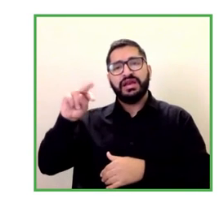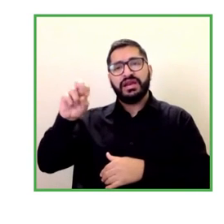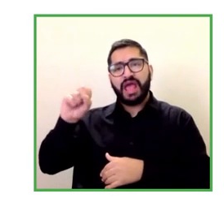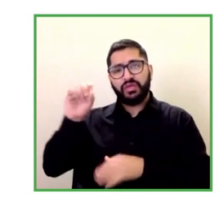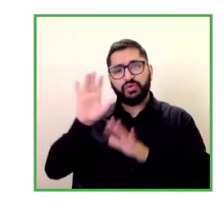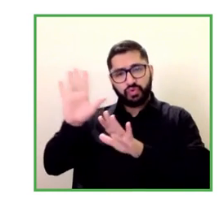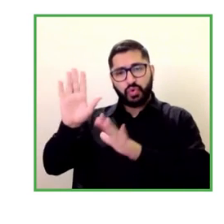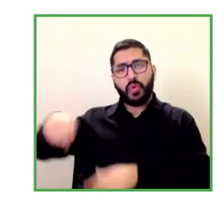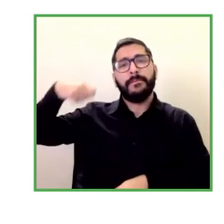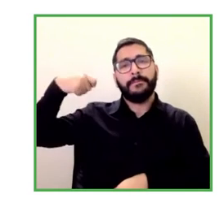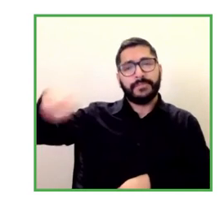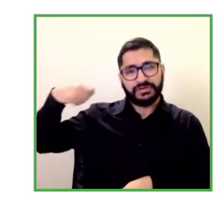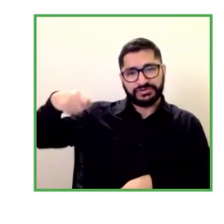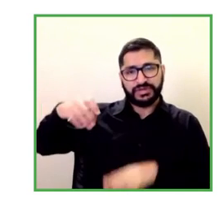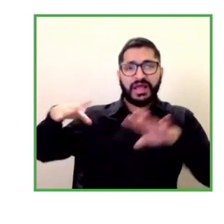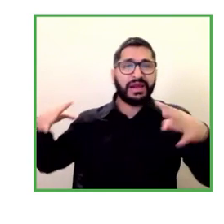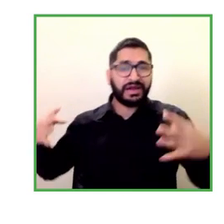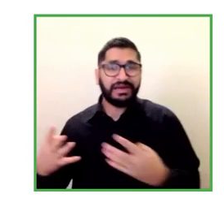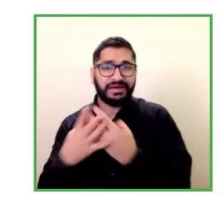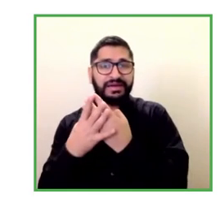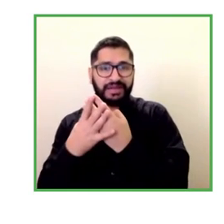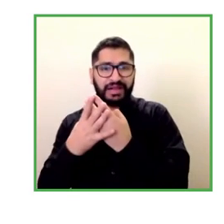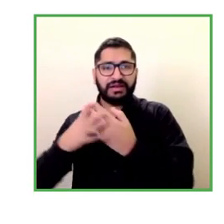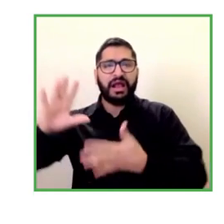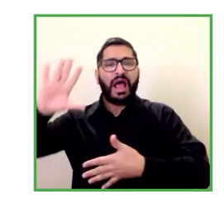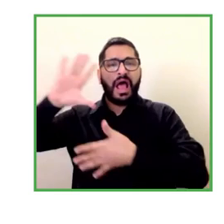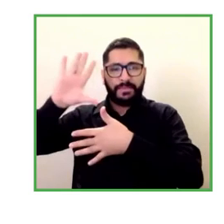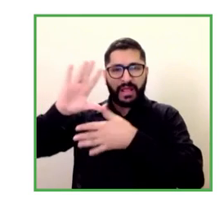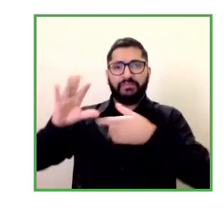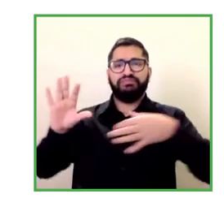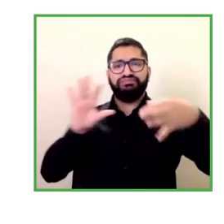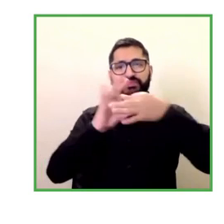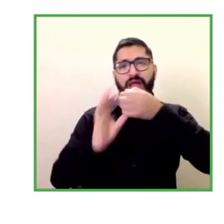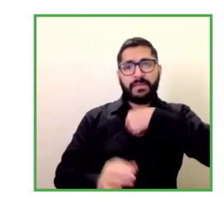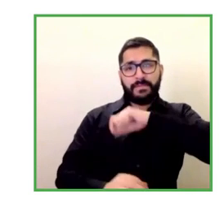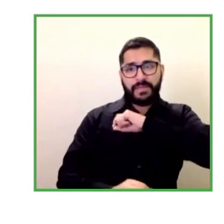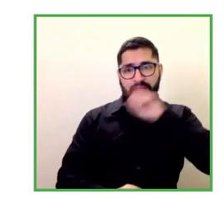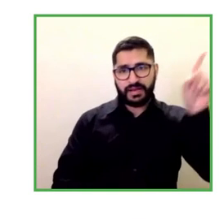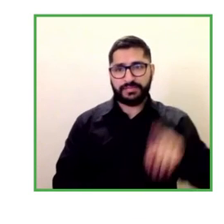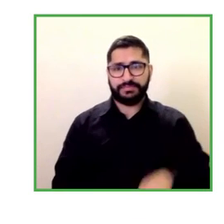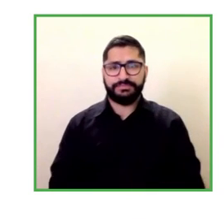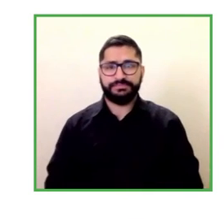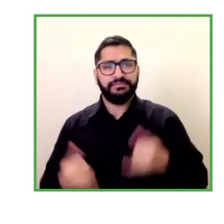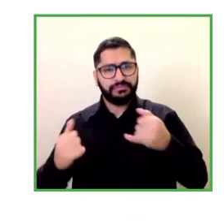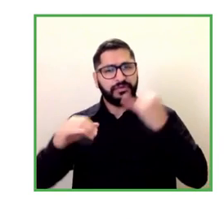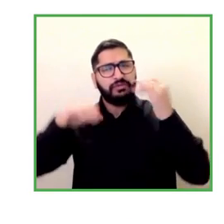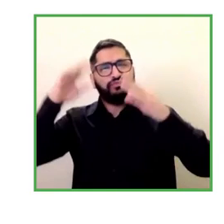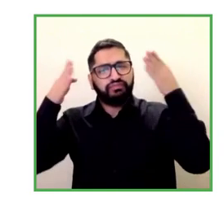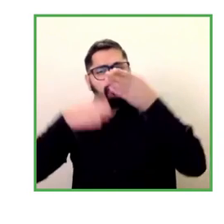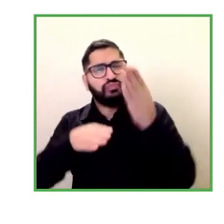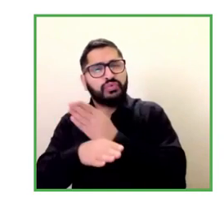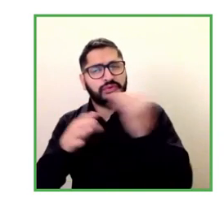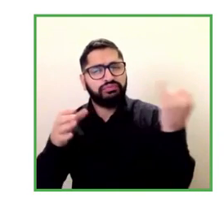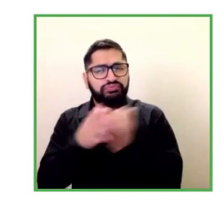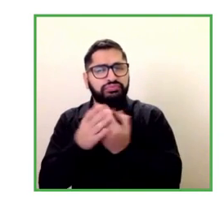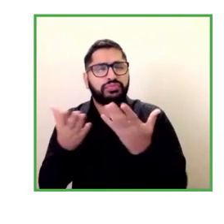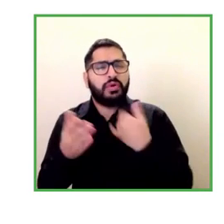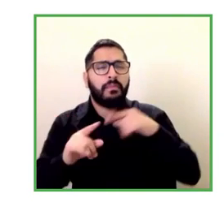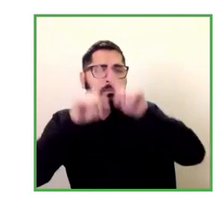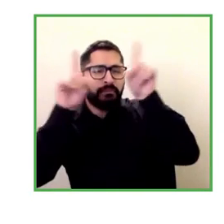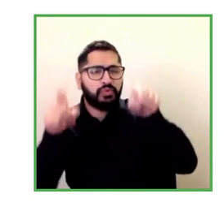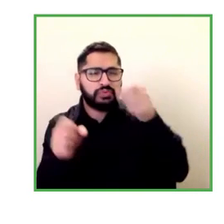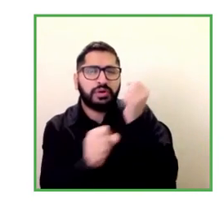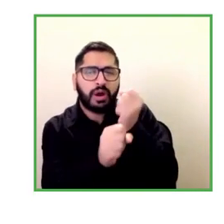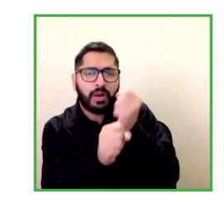Iberoamerican Network of Inclusive Companies, well, could you please tell us in further detail what are the projects you're working